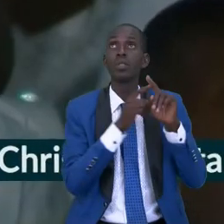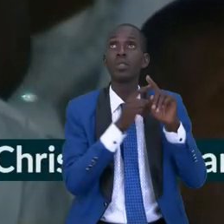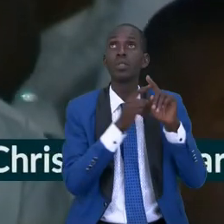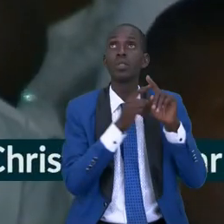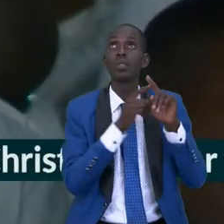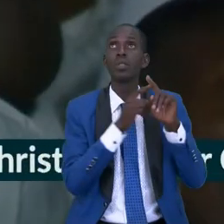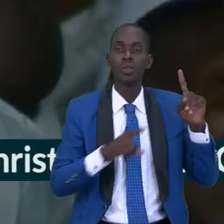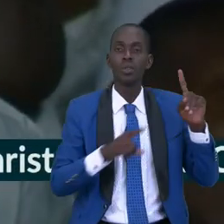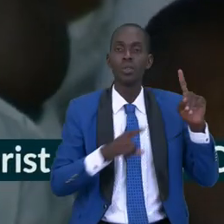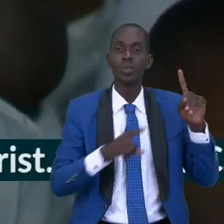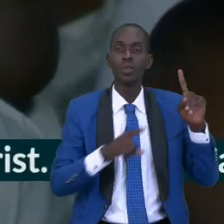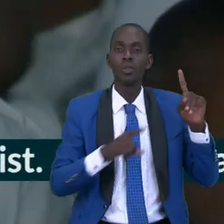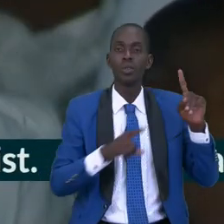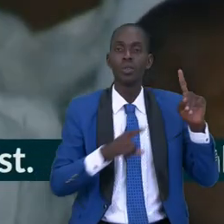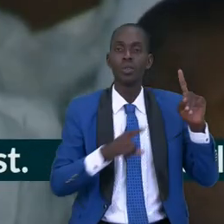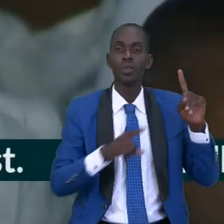Don't leave anybody.